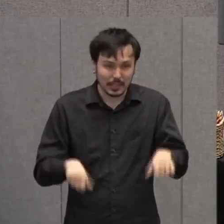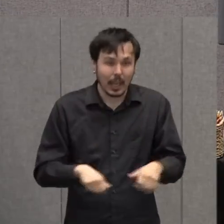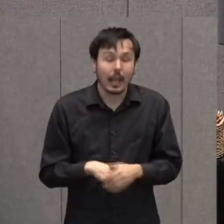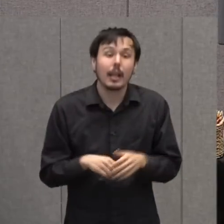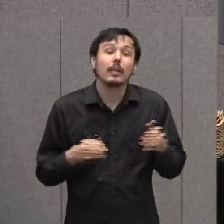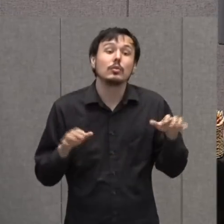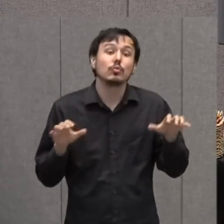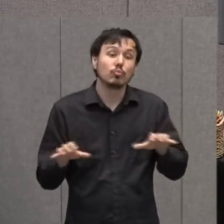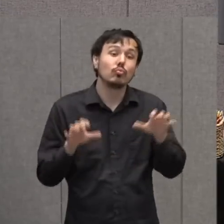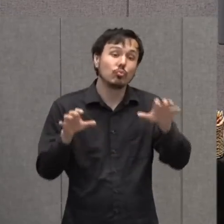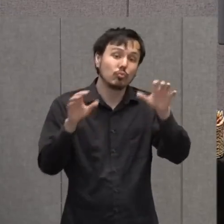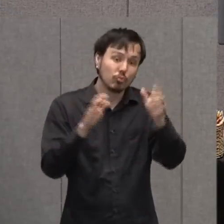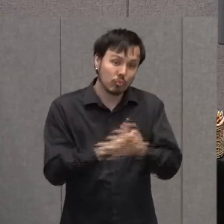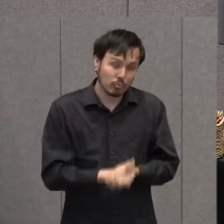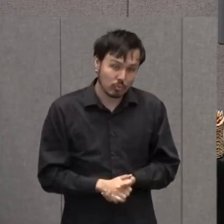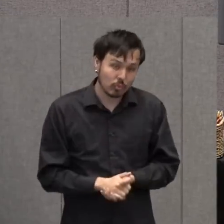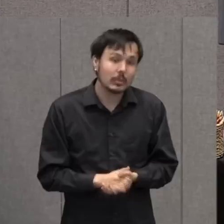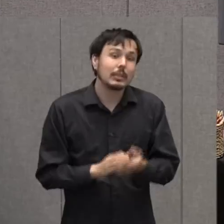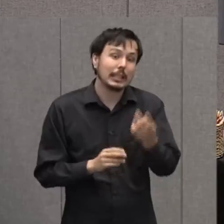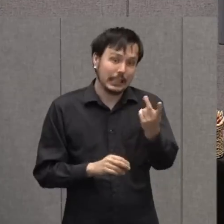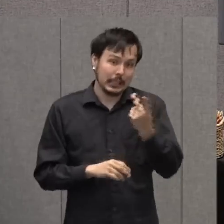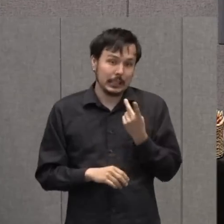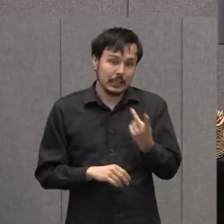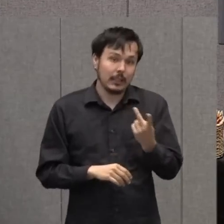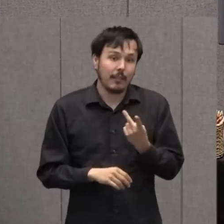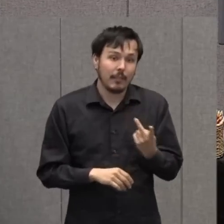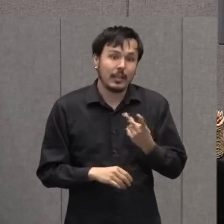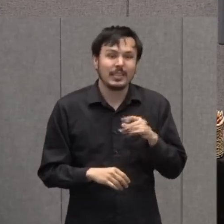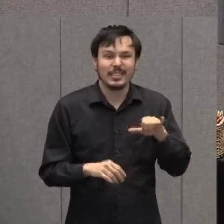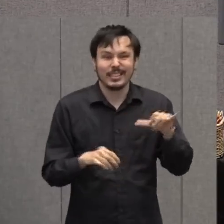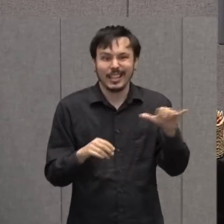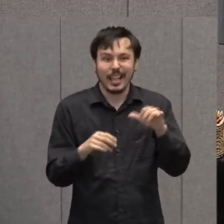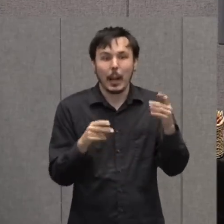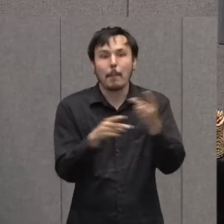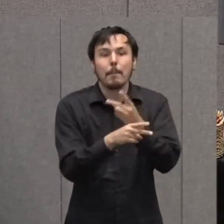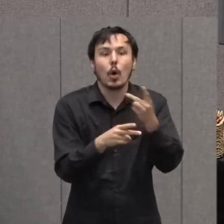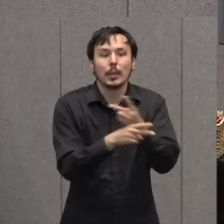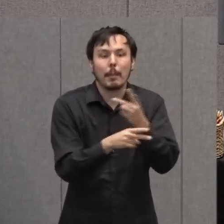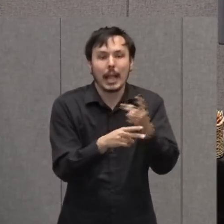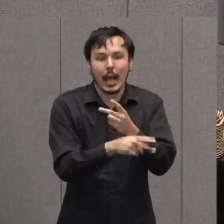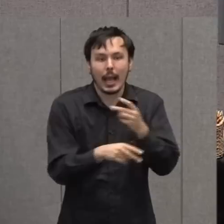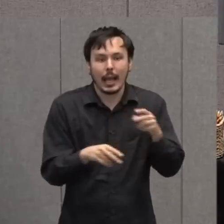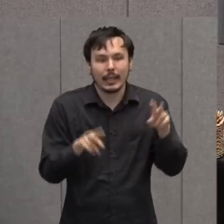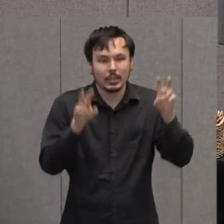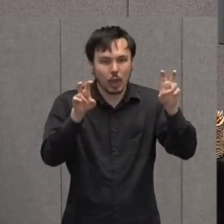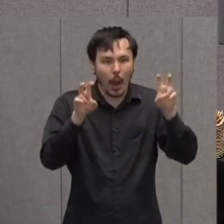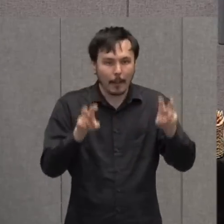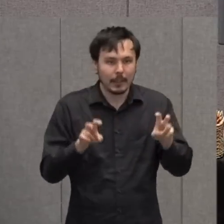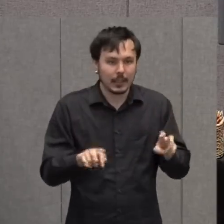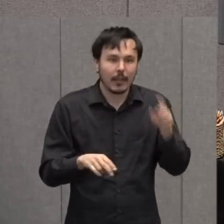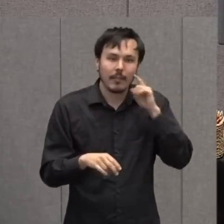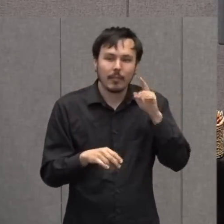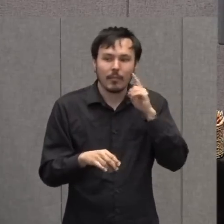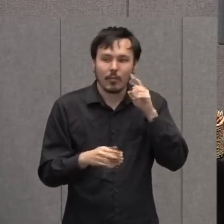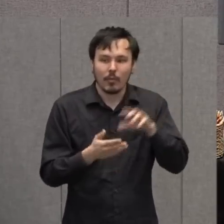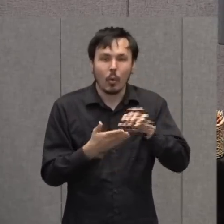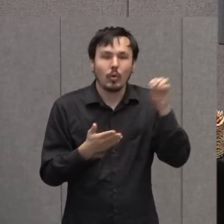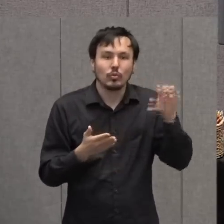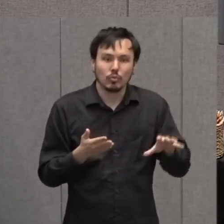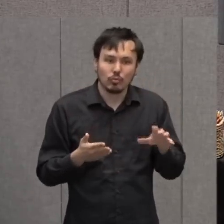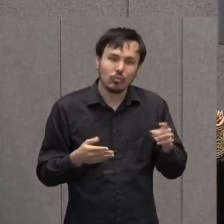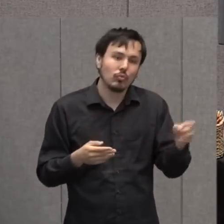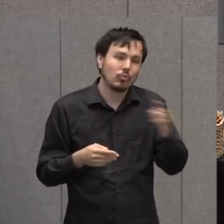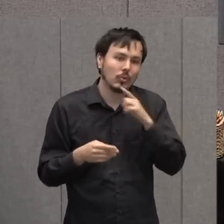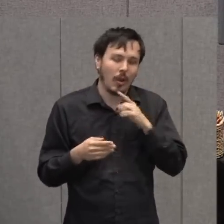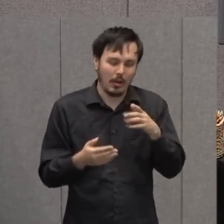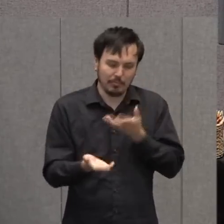do that. Let's each draw this, is multiplication top it, okay, for kids that are already there. So you're going to